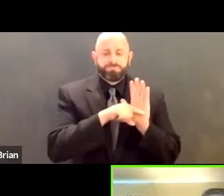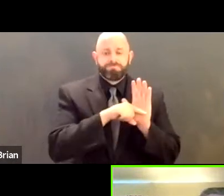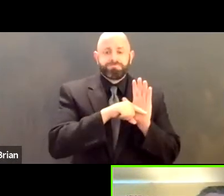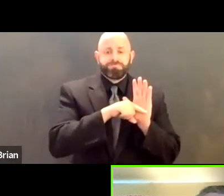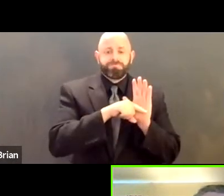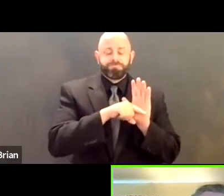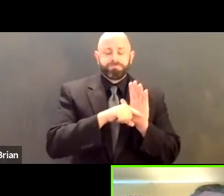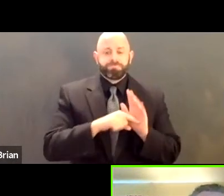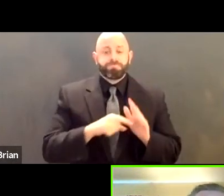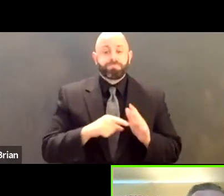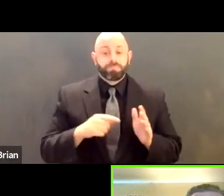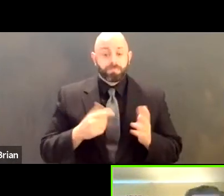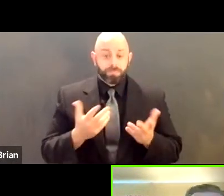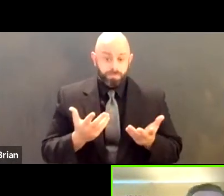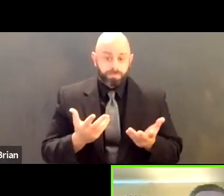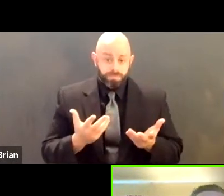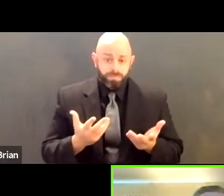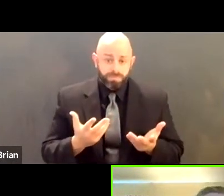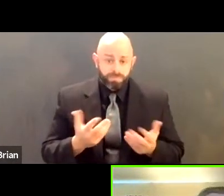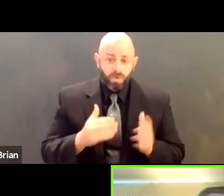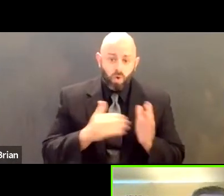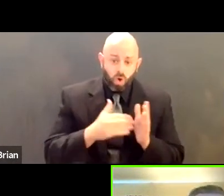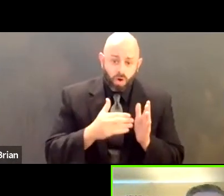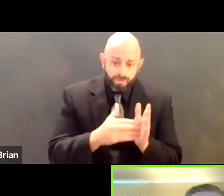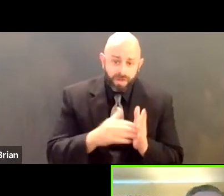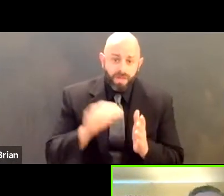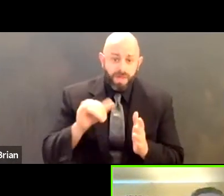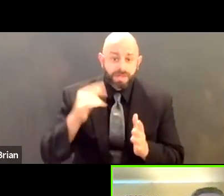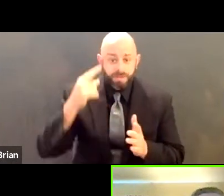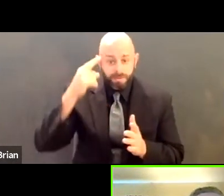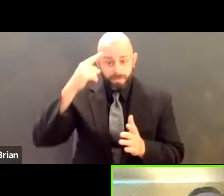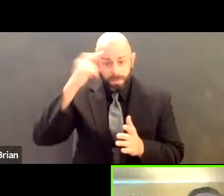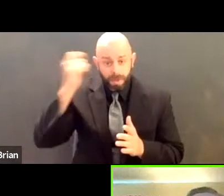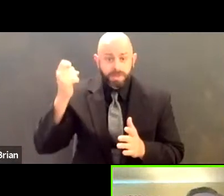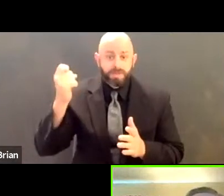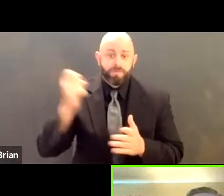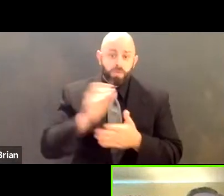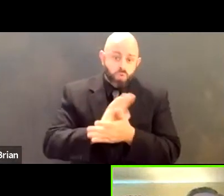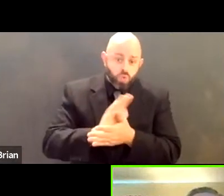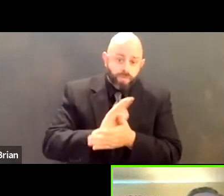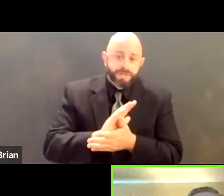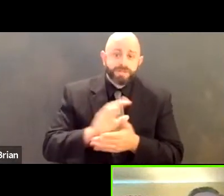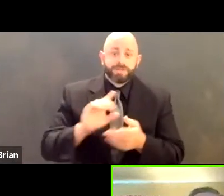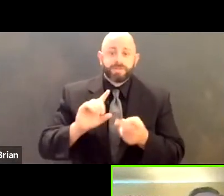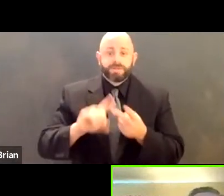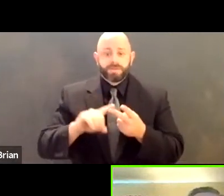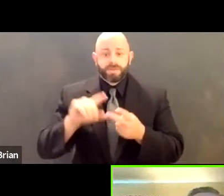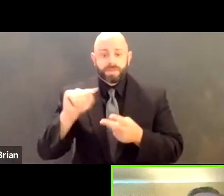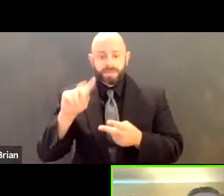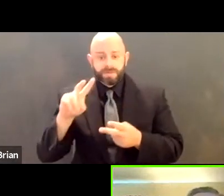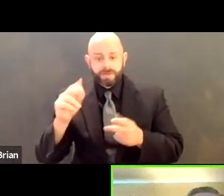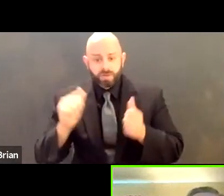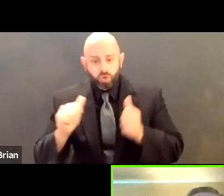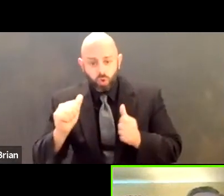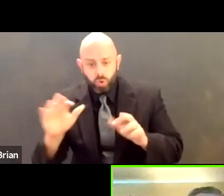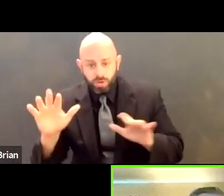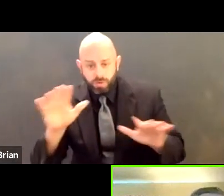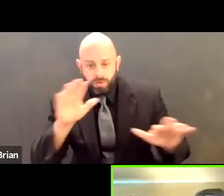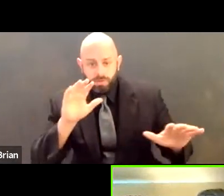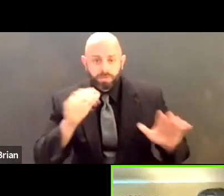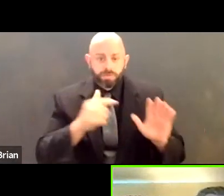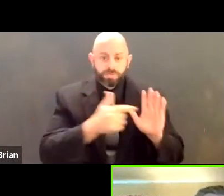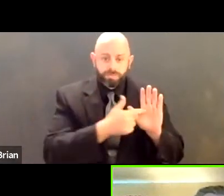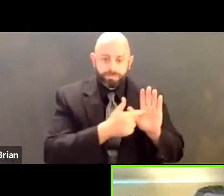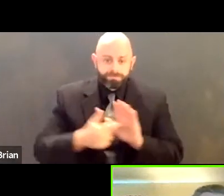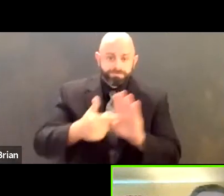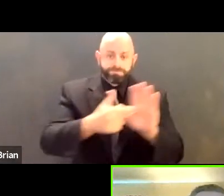And a lot of that's because of the awareness and popular culture with movies and things of that nature, which